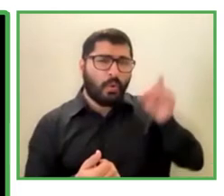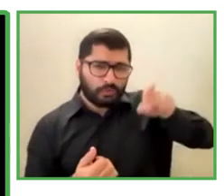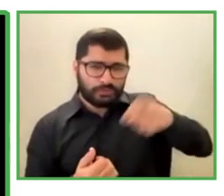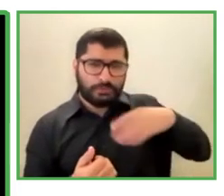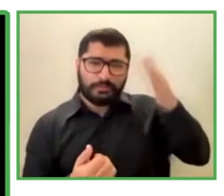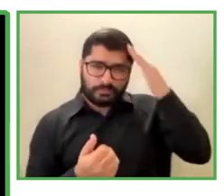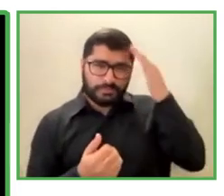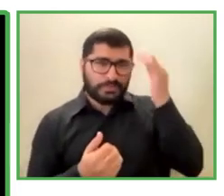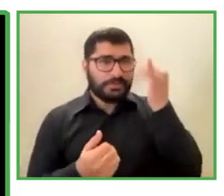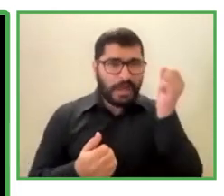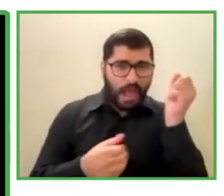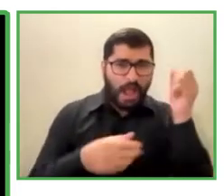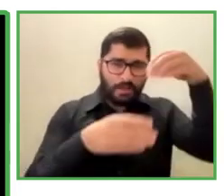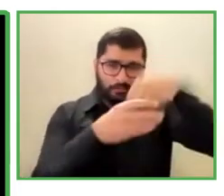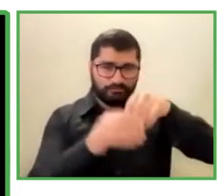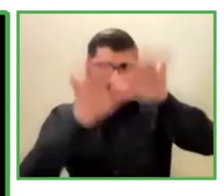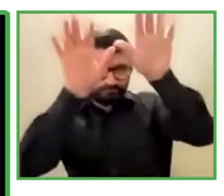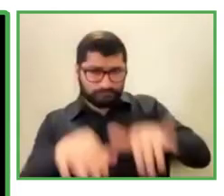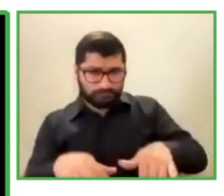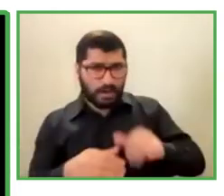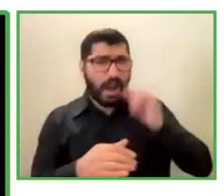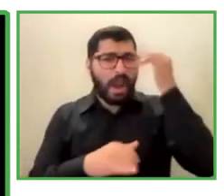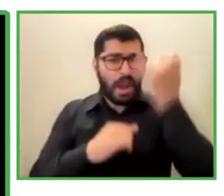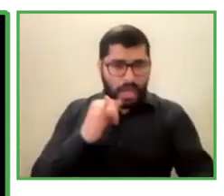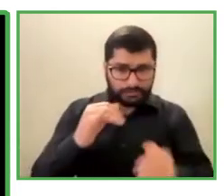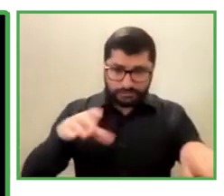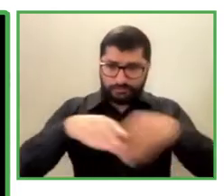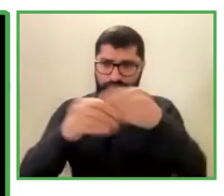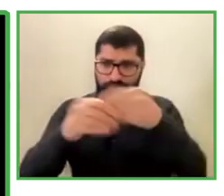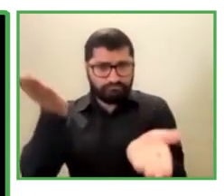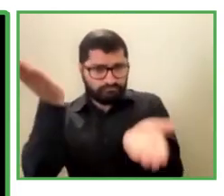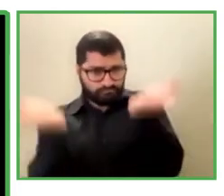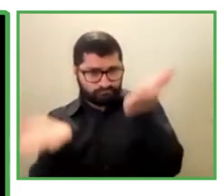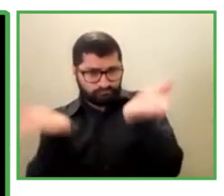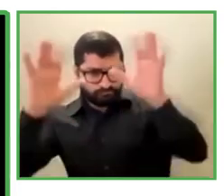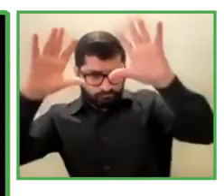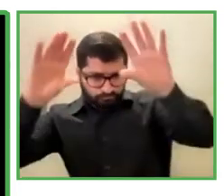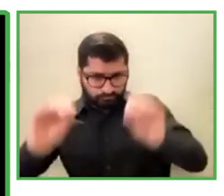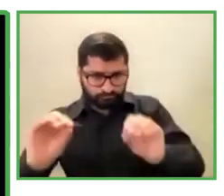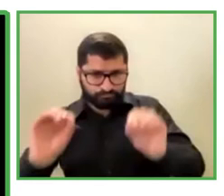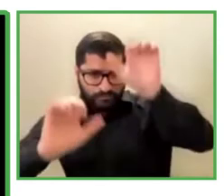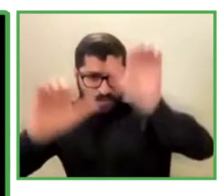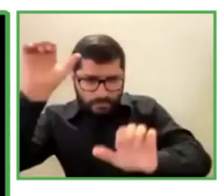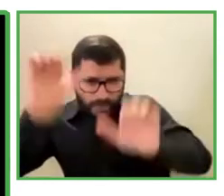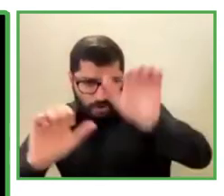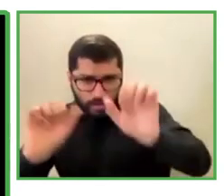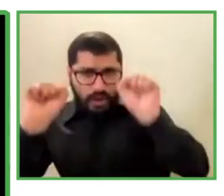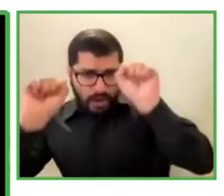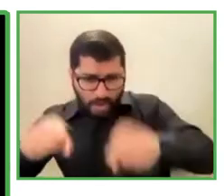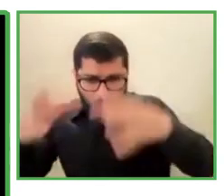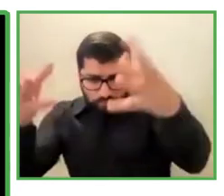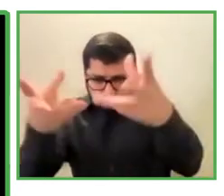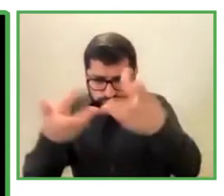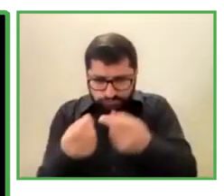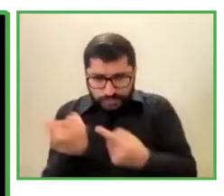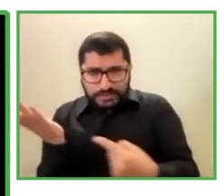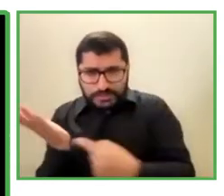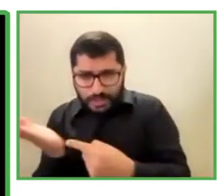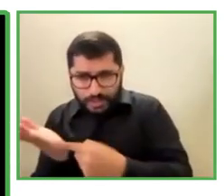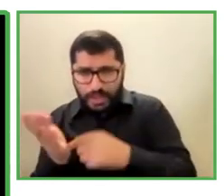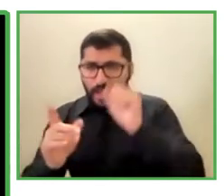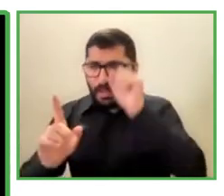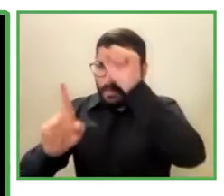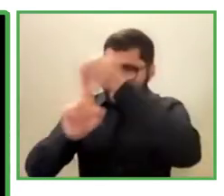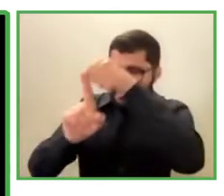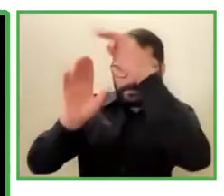artificial intelligence to make the comparison from the technical information of the candidate and also their behavior so that we